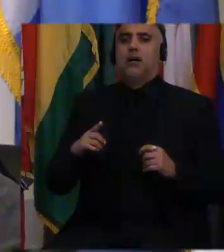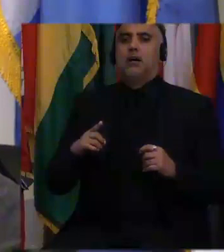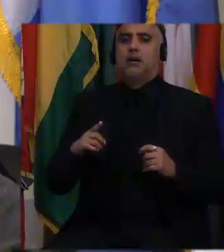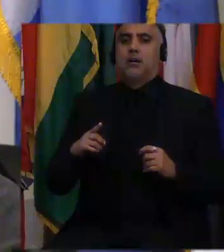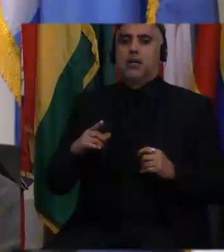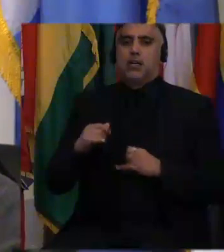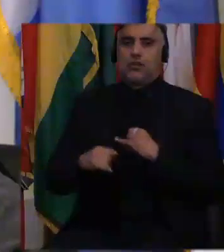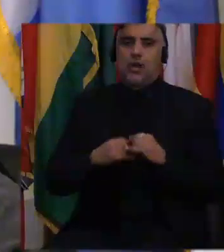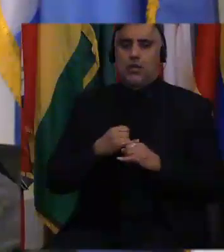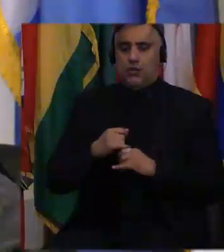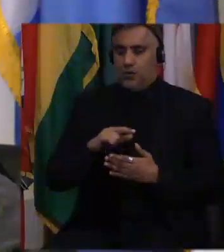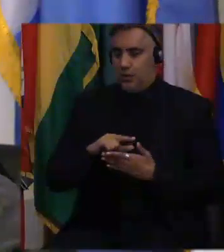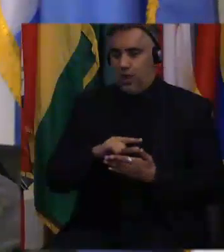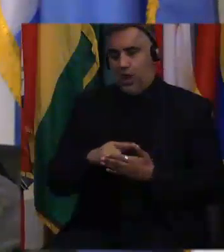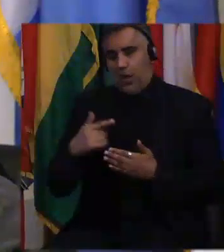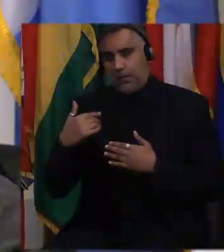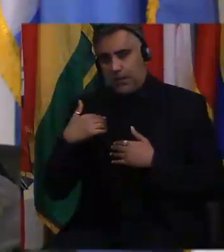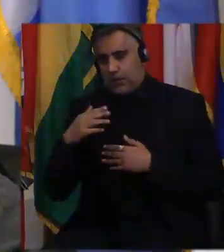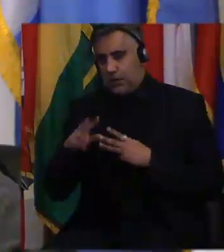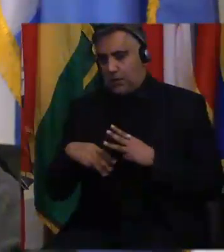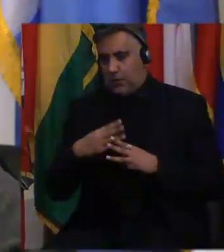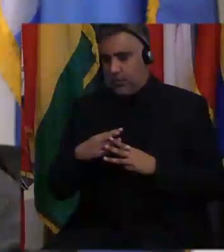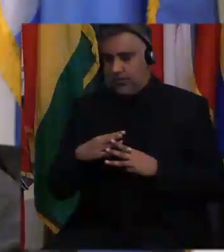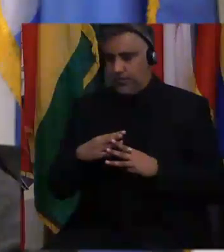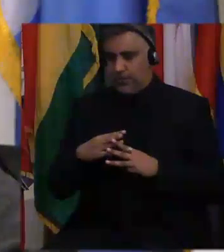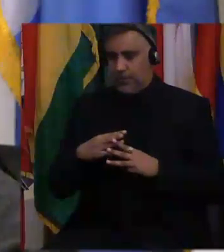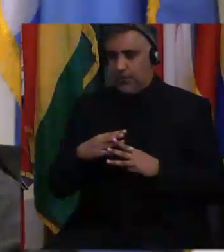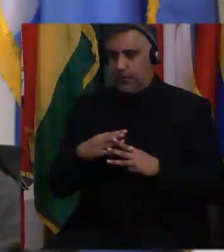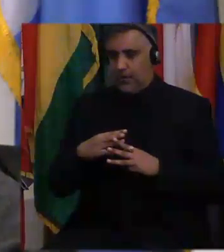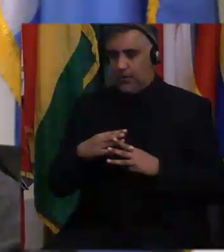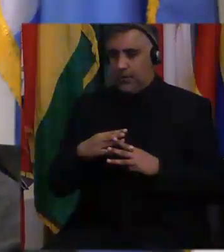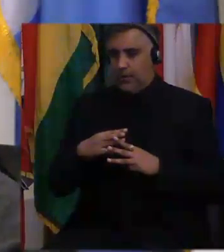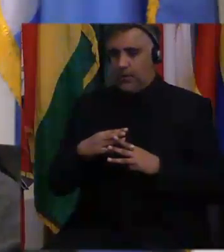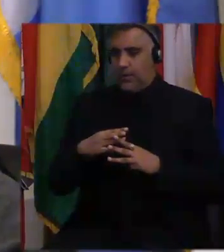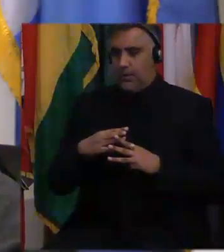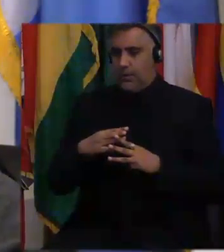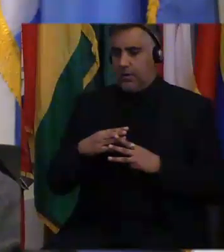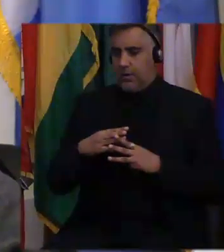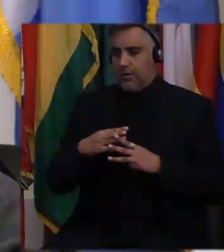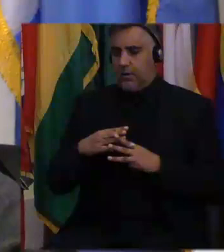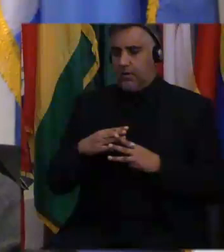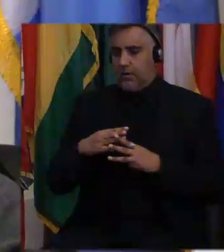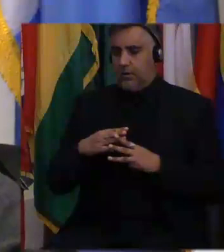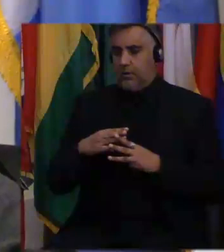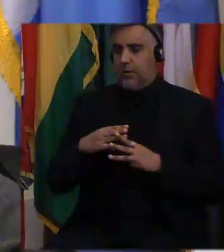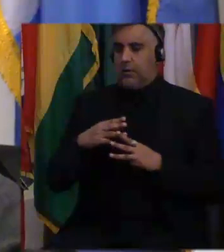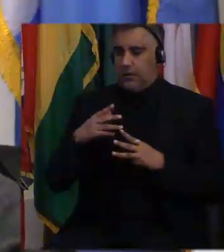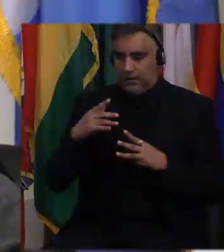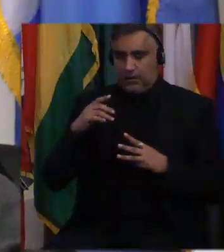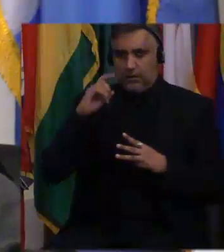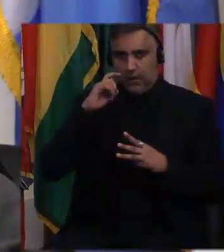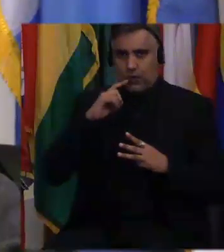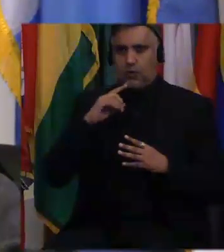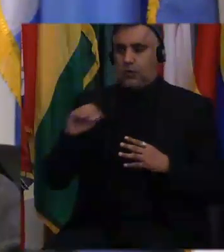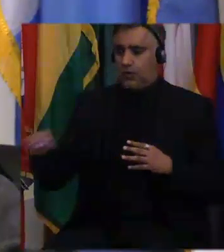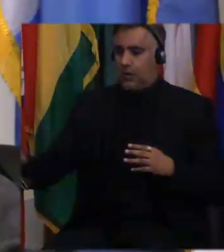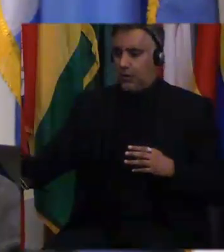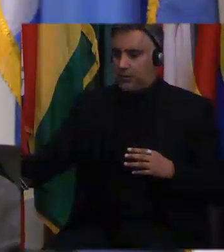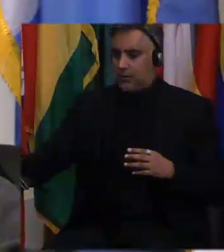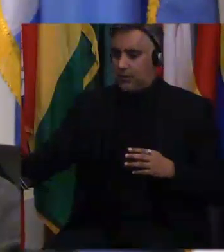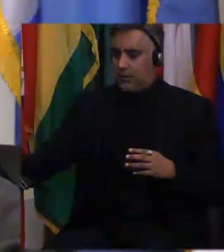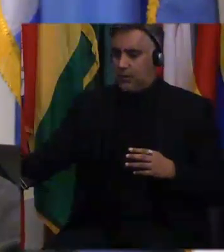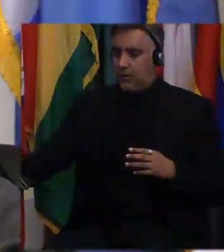customary international law obligation in the world. It is also saying that certain crimes, sexual crimes particularly,